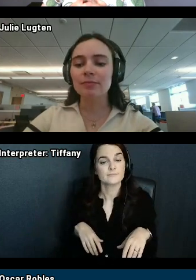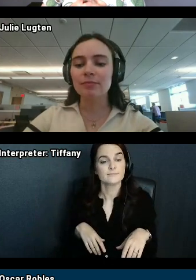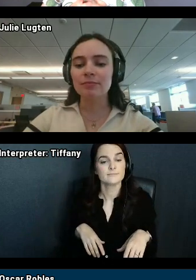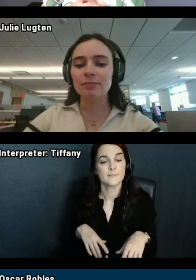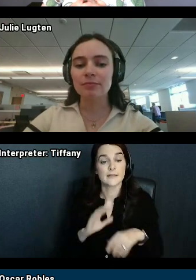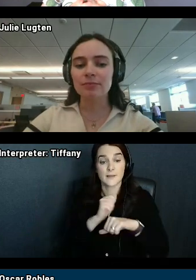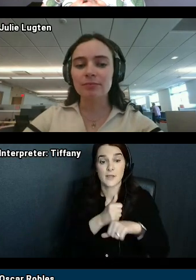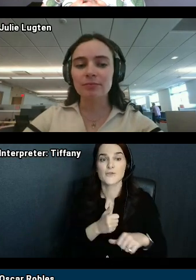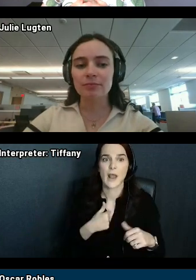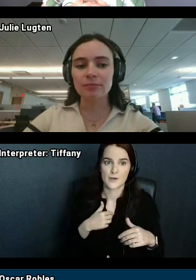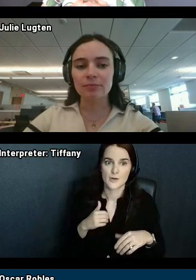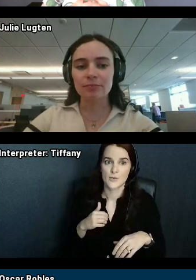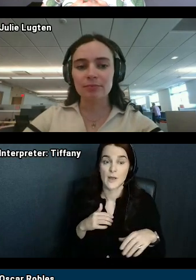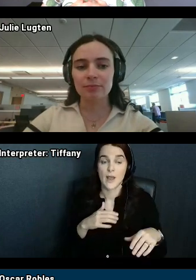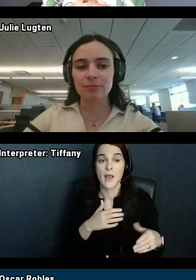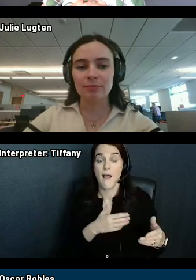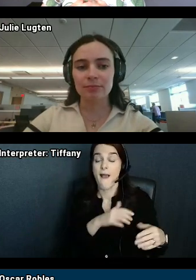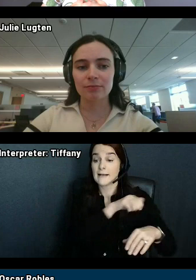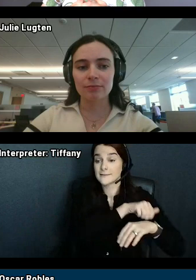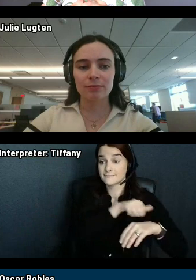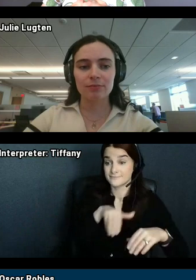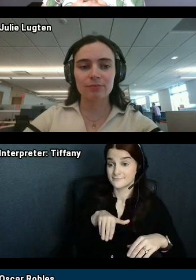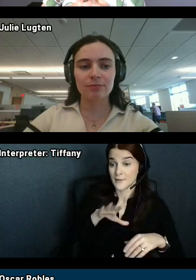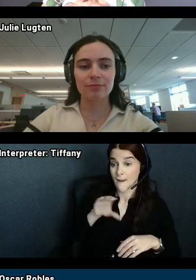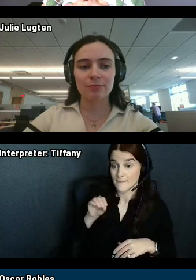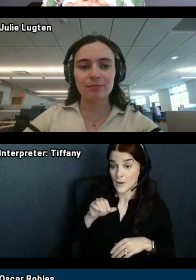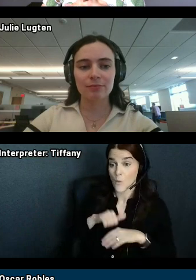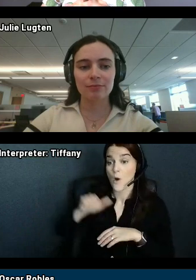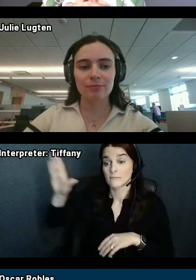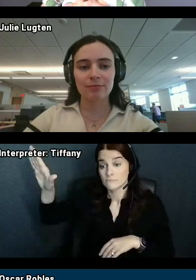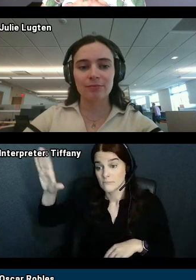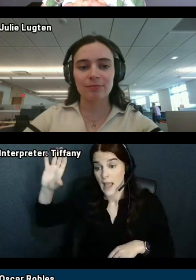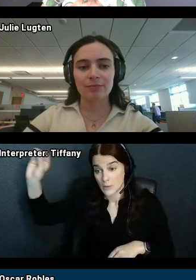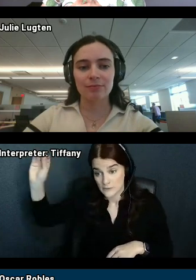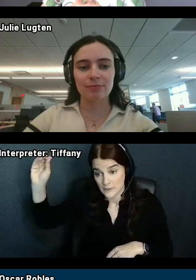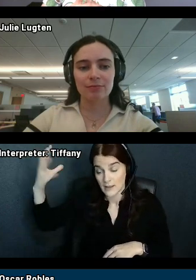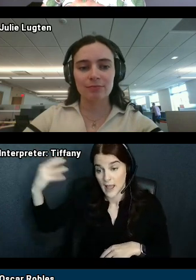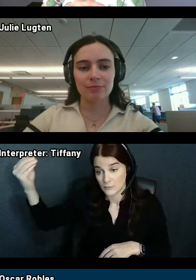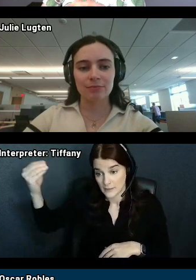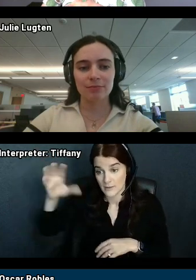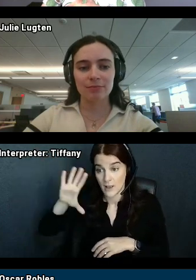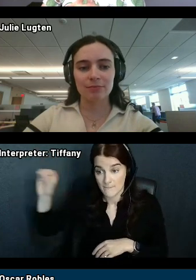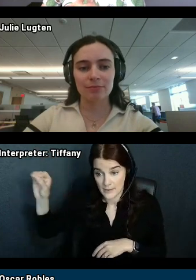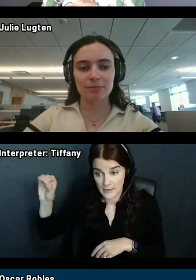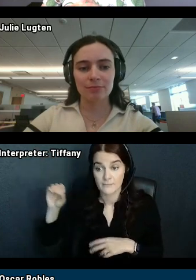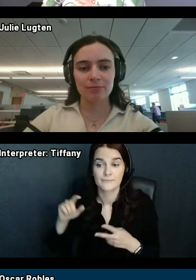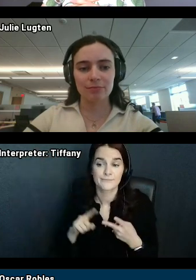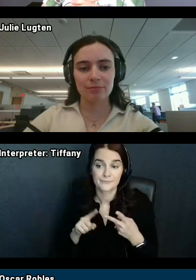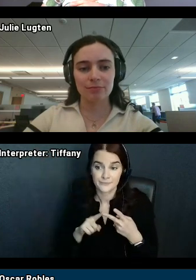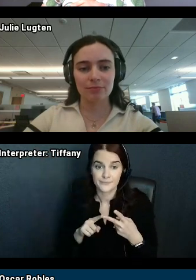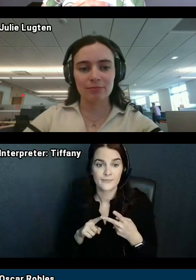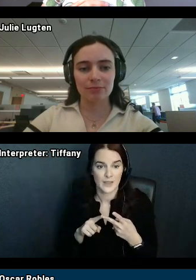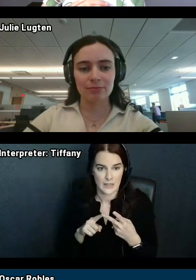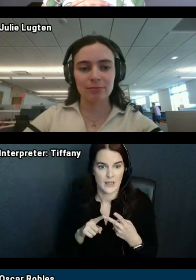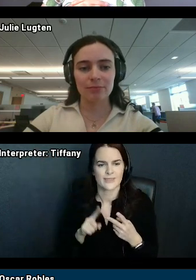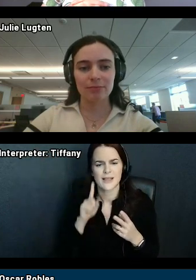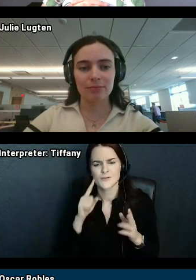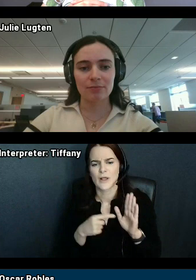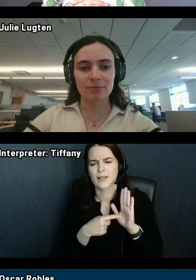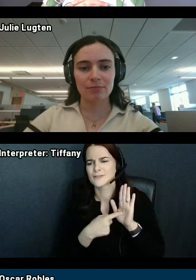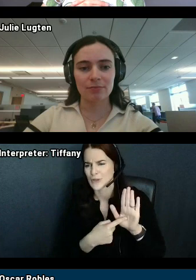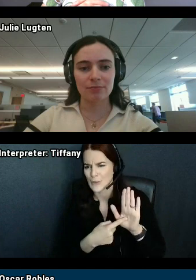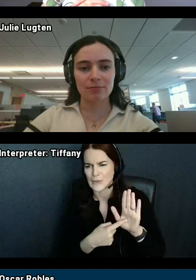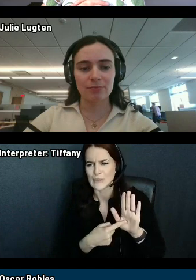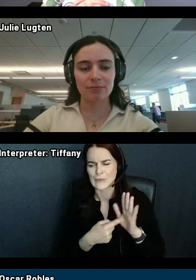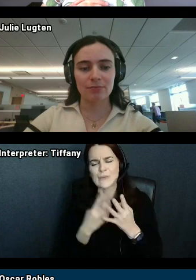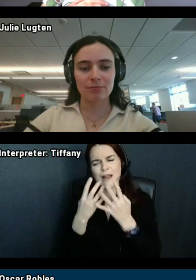inbound activities or outbound activities. And this will basically show you, you can filter these ones as well